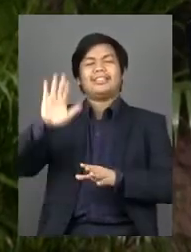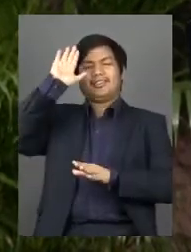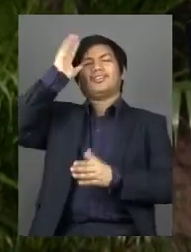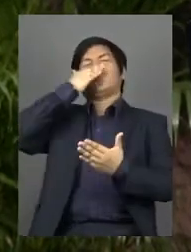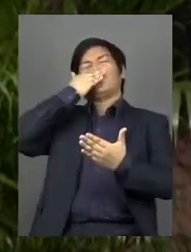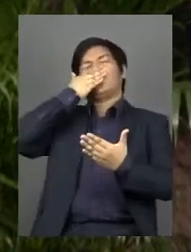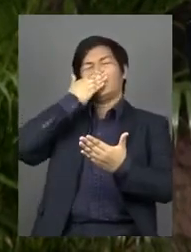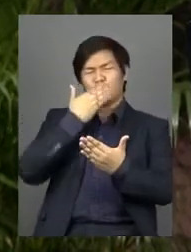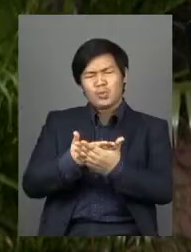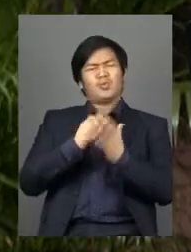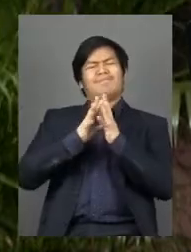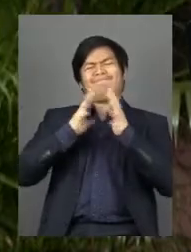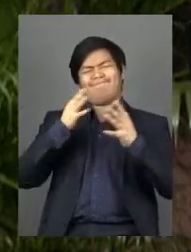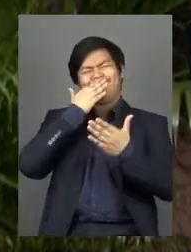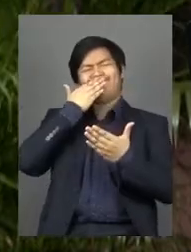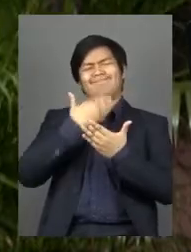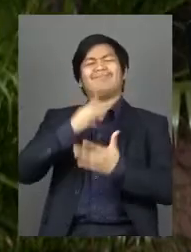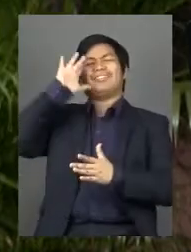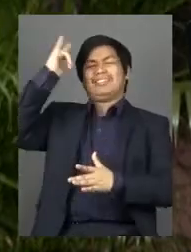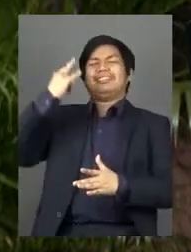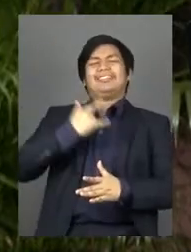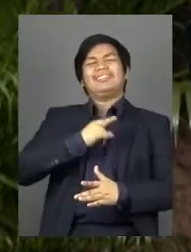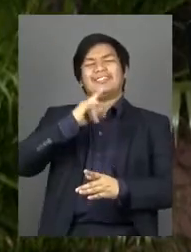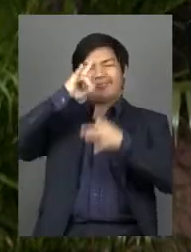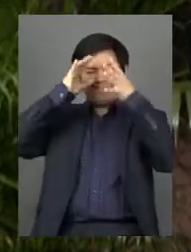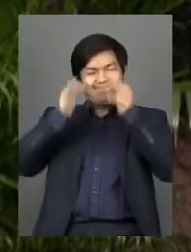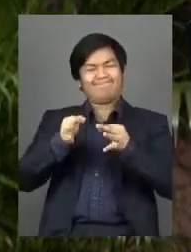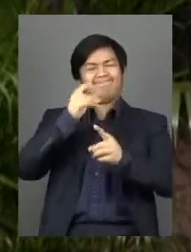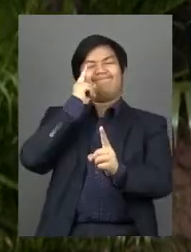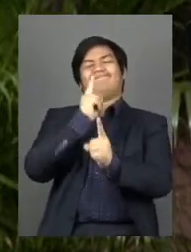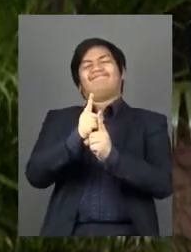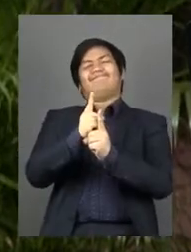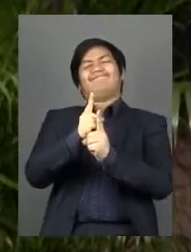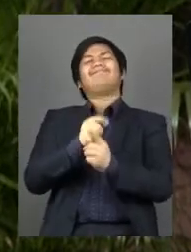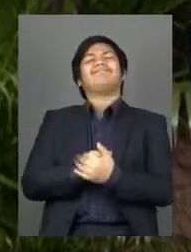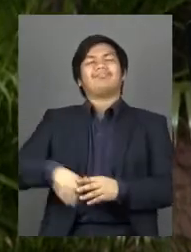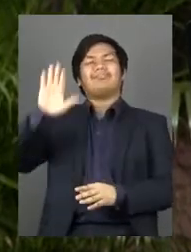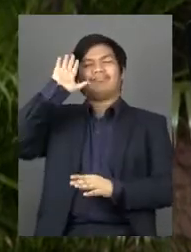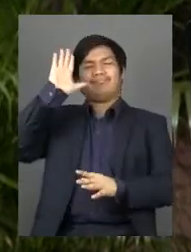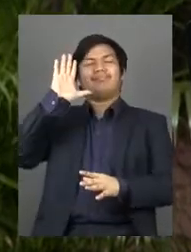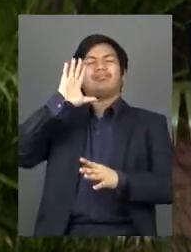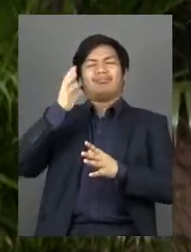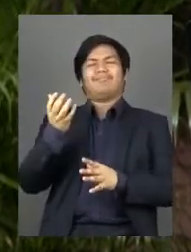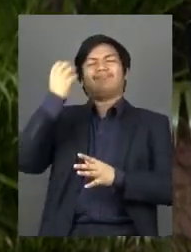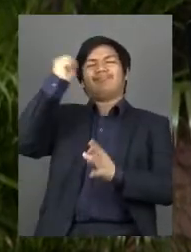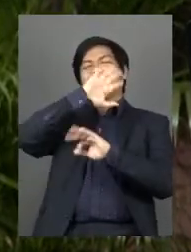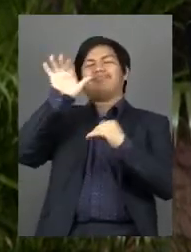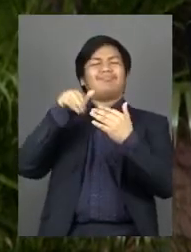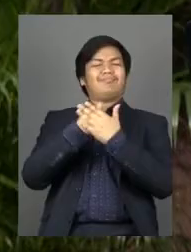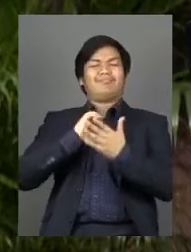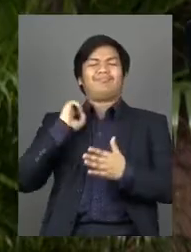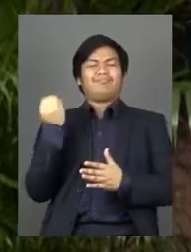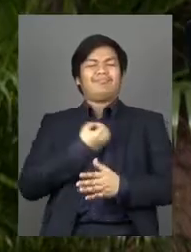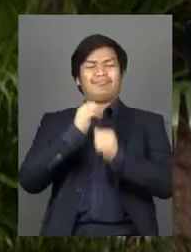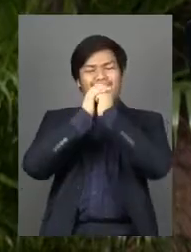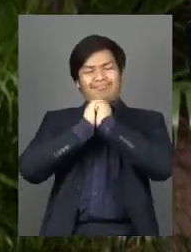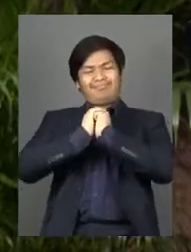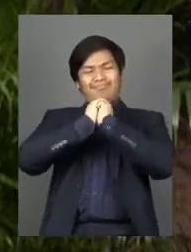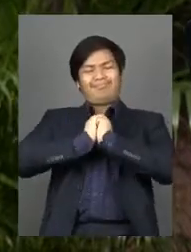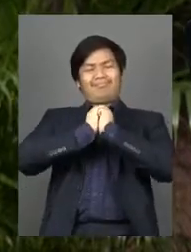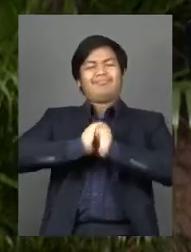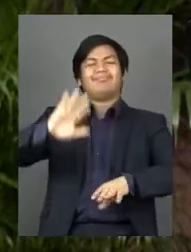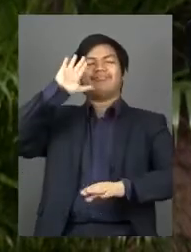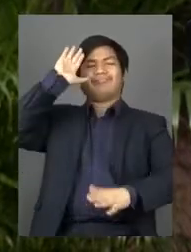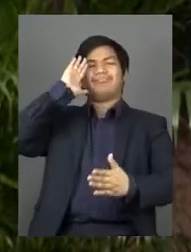good, You are loving, You are just, and You deserve all our worship. May